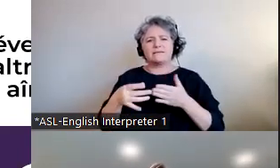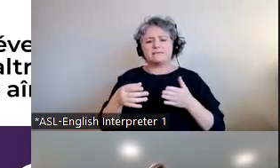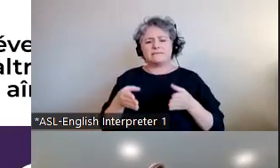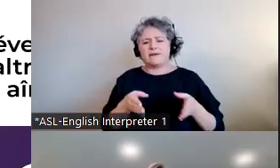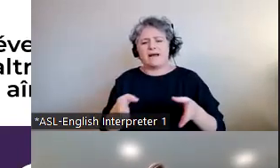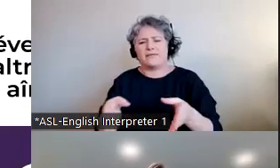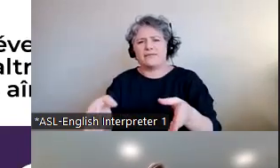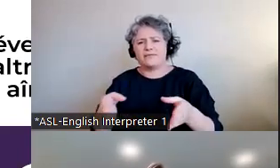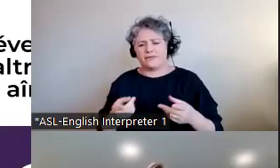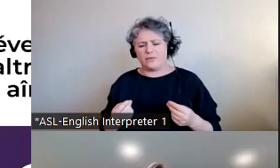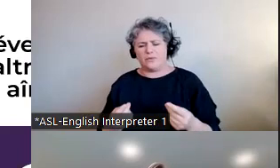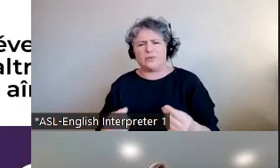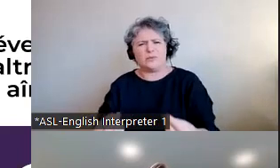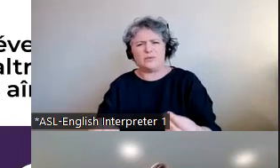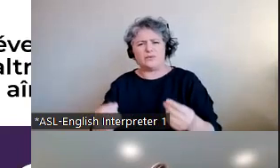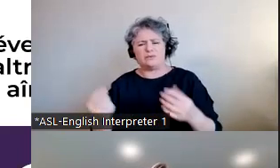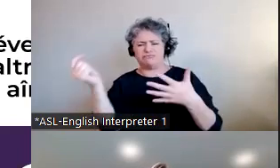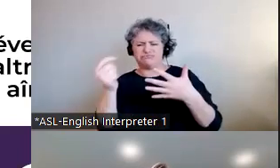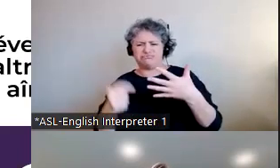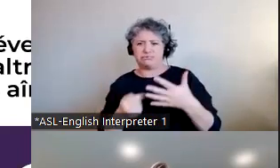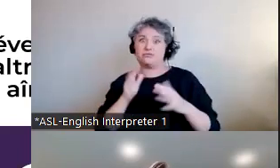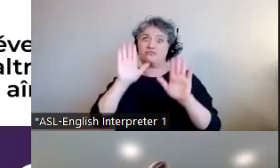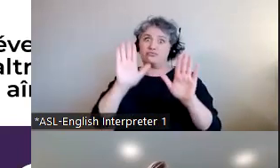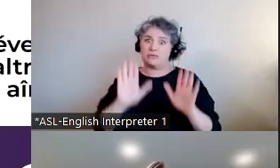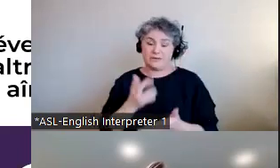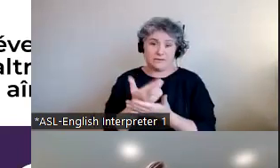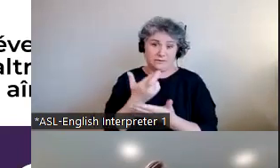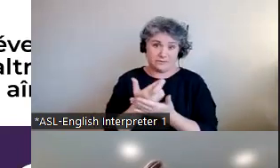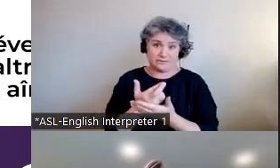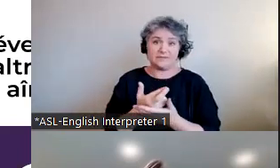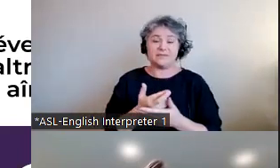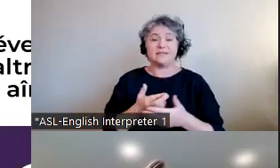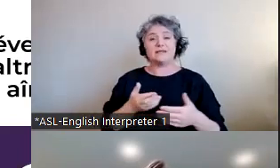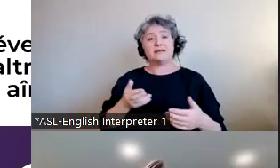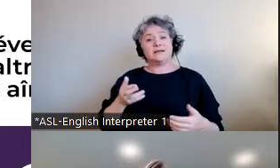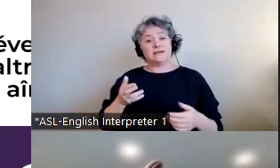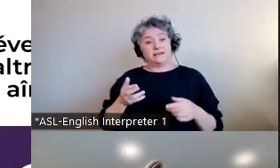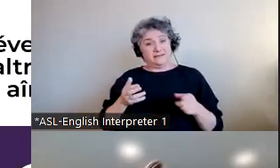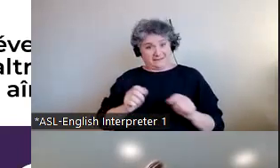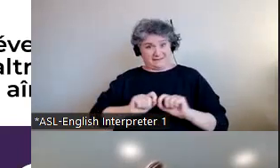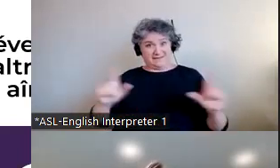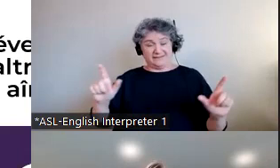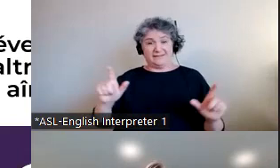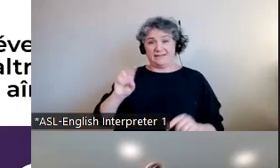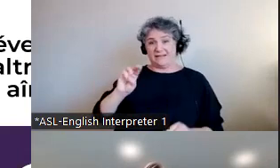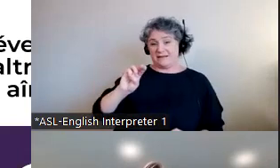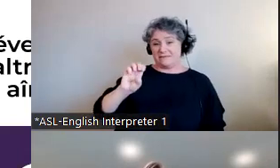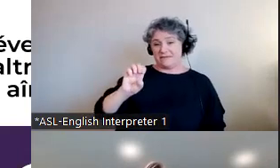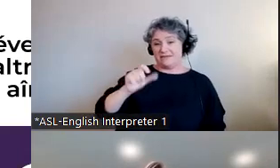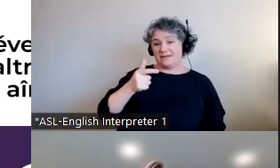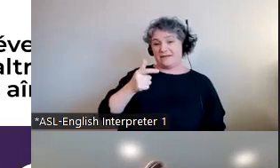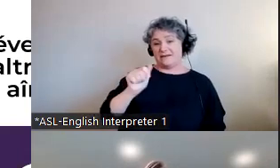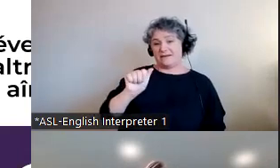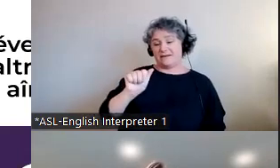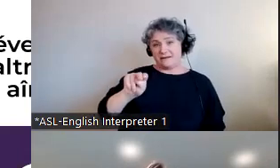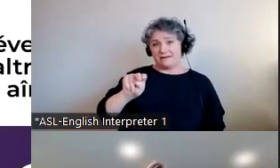pleasure to introduce our speaker today. So Megan is a staff lawyer, as I said, at the Sudbury Community Legal Clinic.